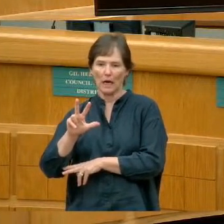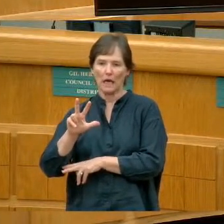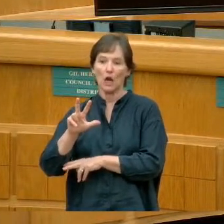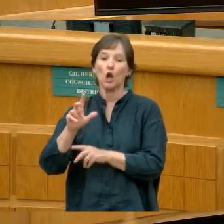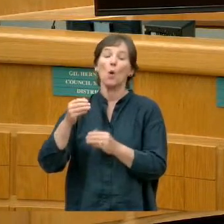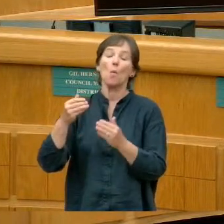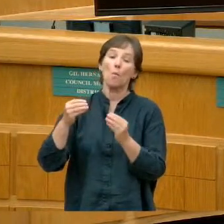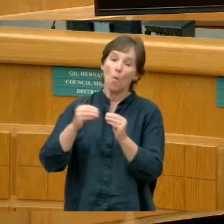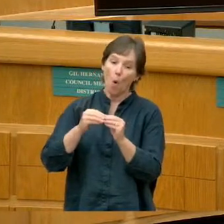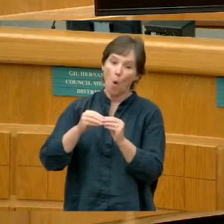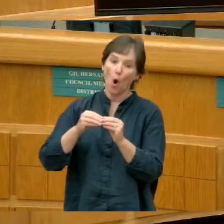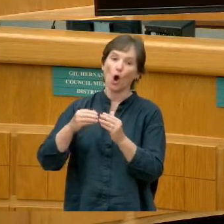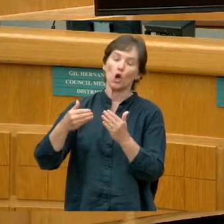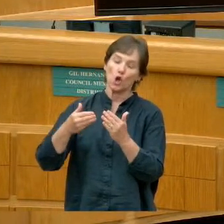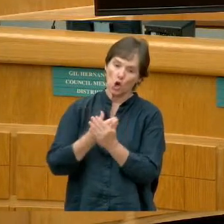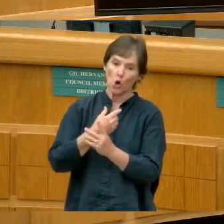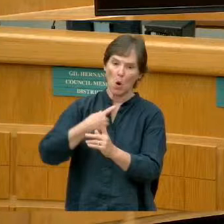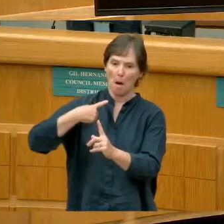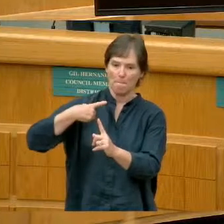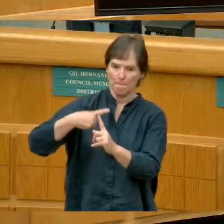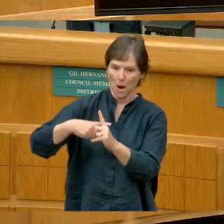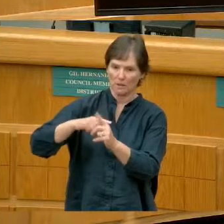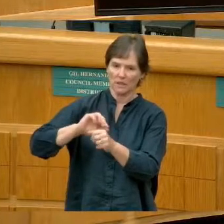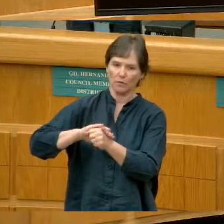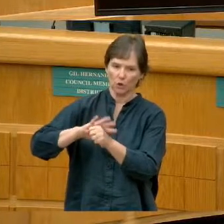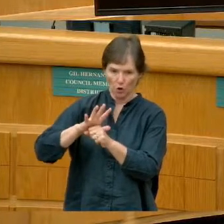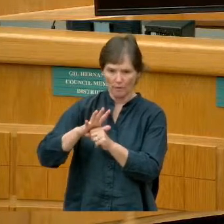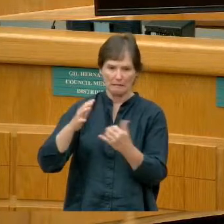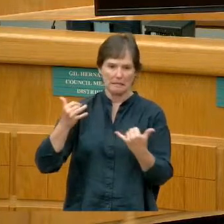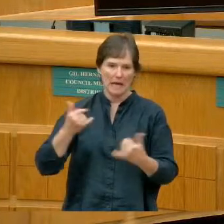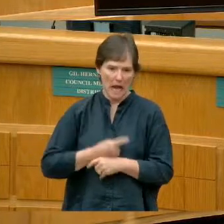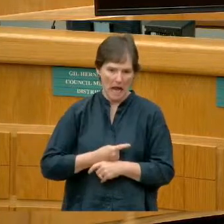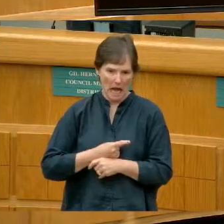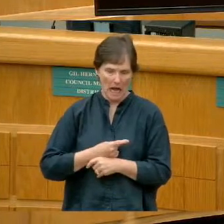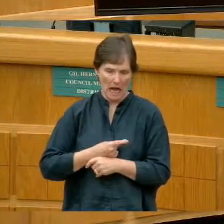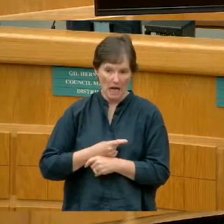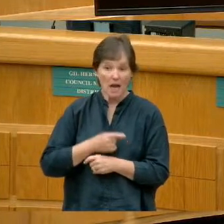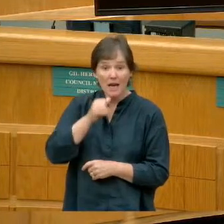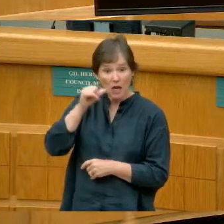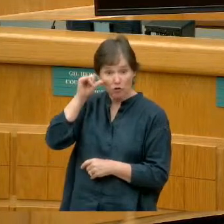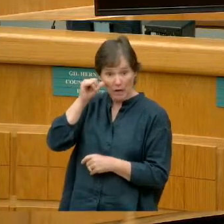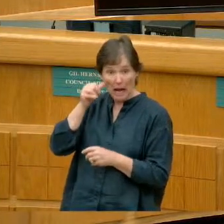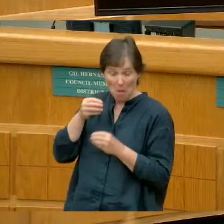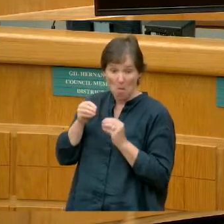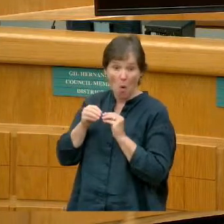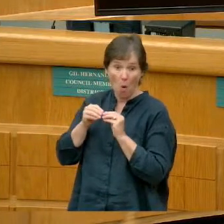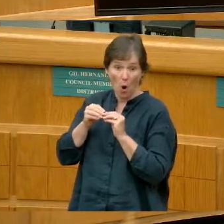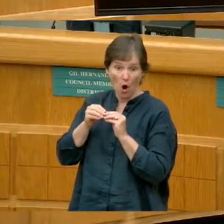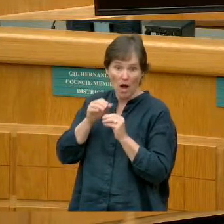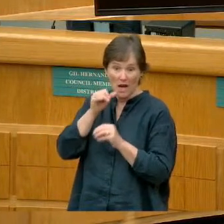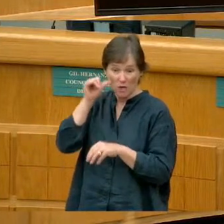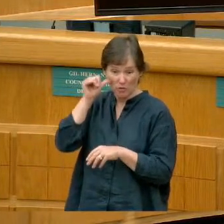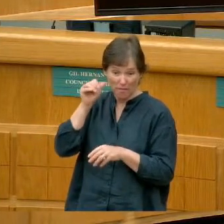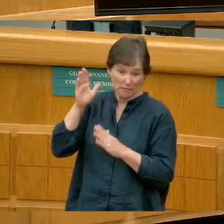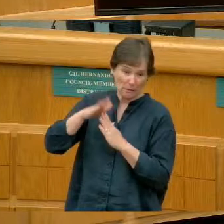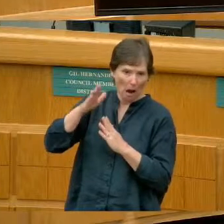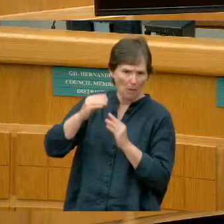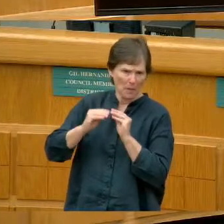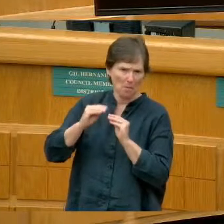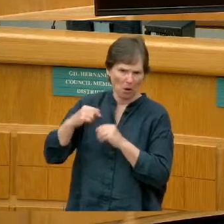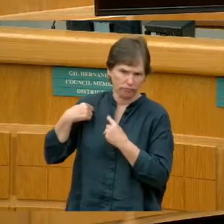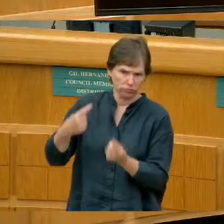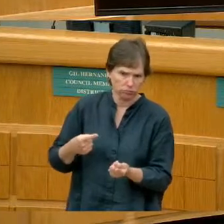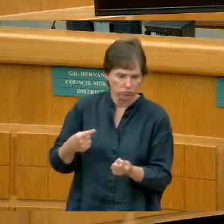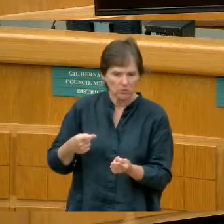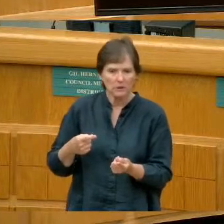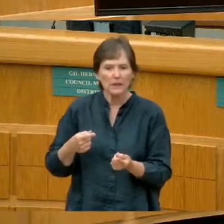cases today. That is less than yesterday. Yesterday we had our highest number ever at 445. So it